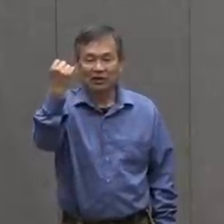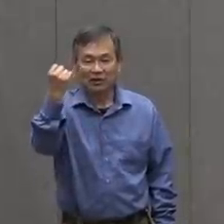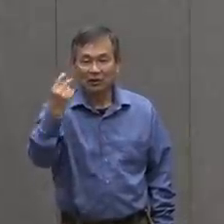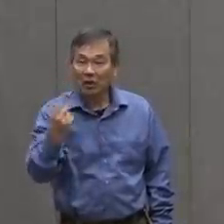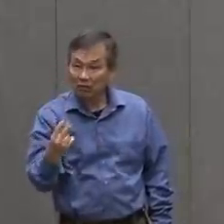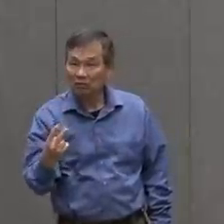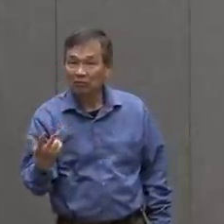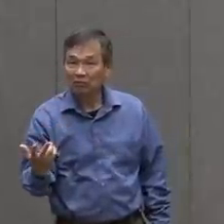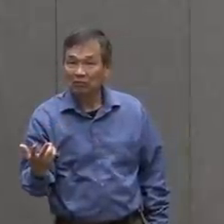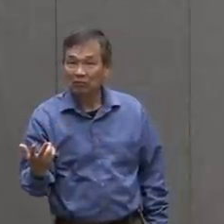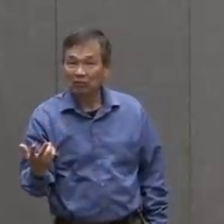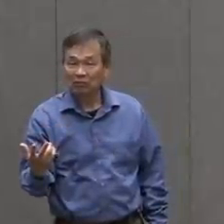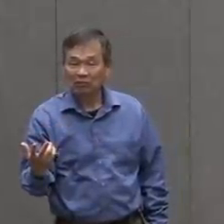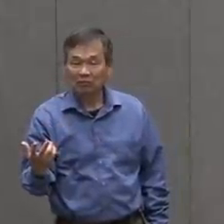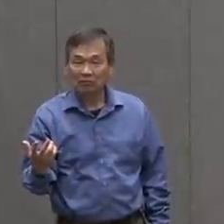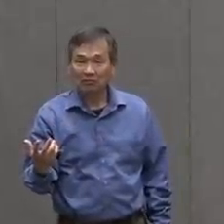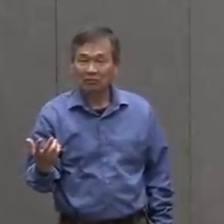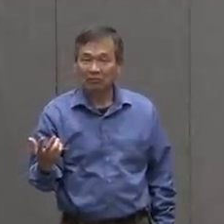1, 2, 3, 4, 5, 6, 7, 8, 9, 10, 11, 12.